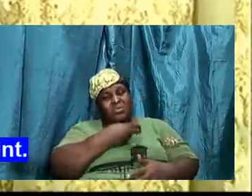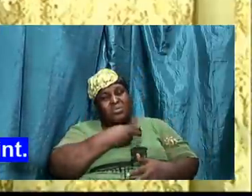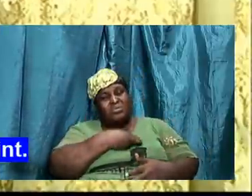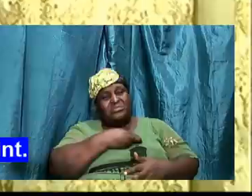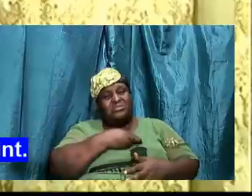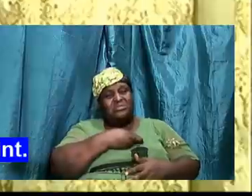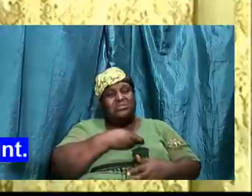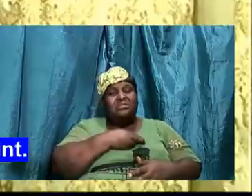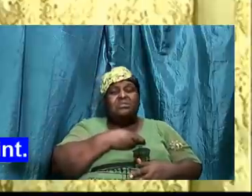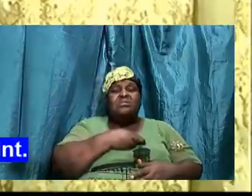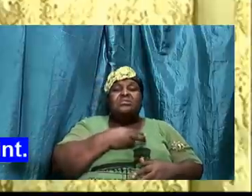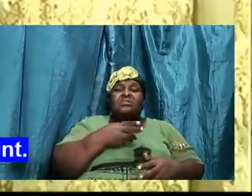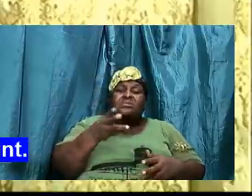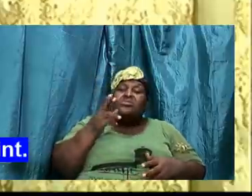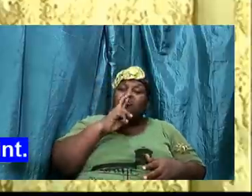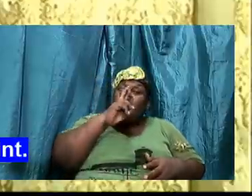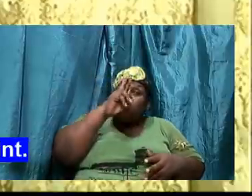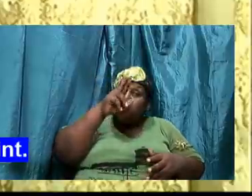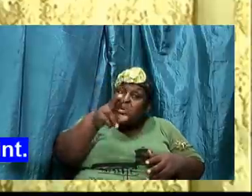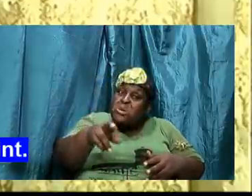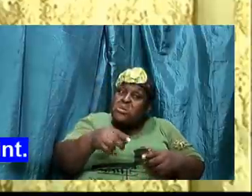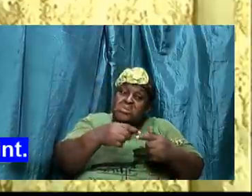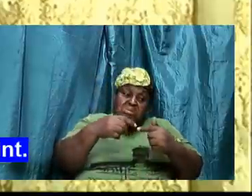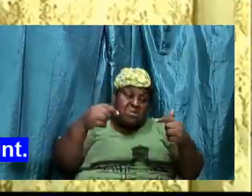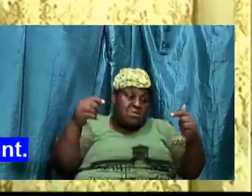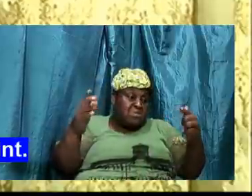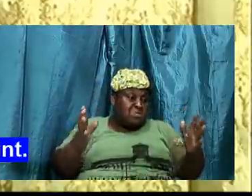So there is a real enemy.